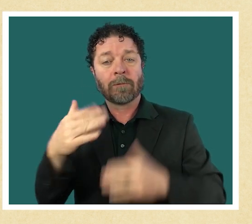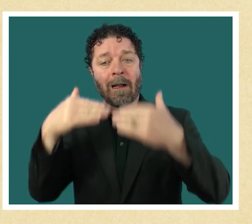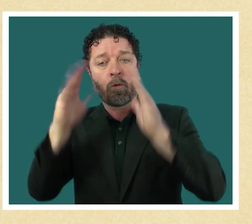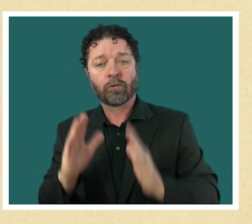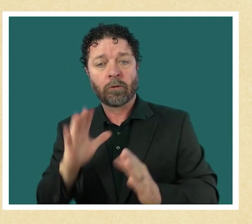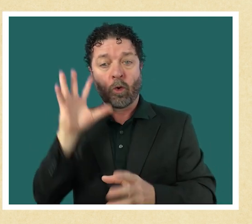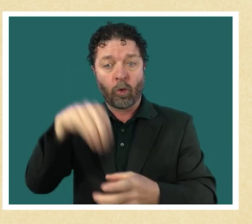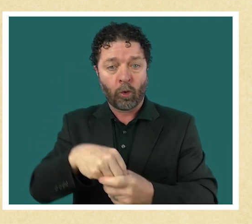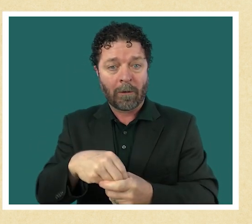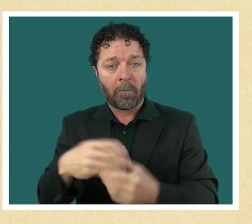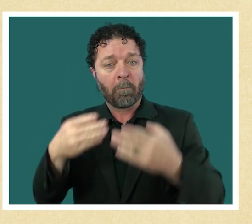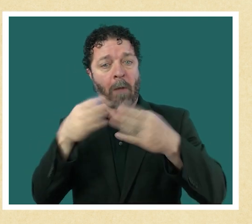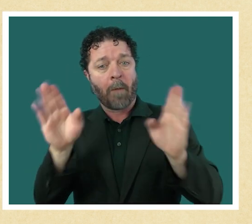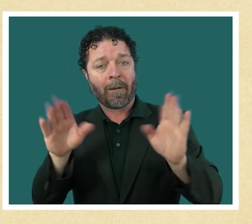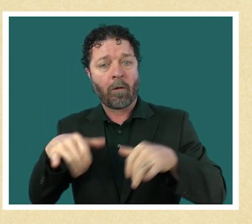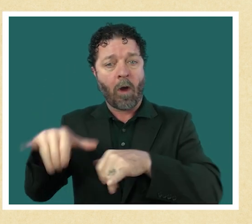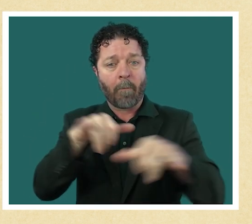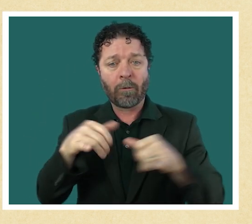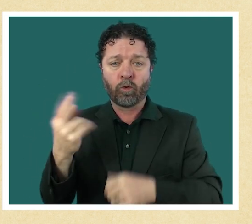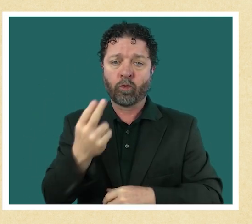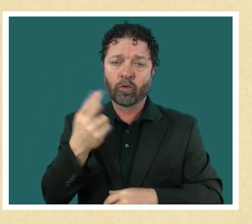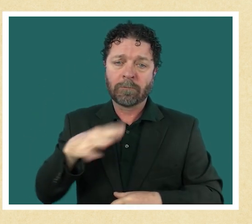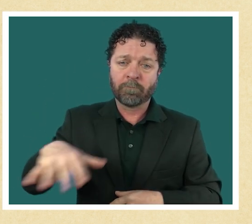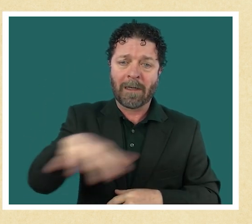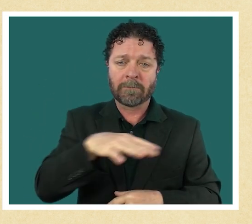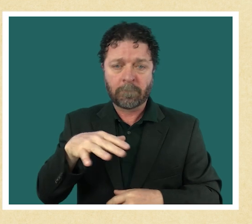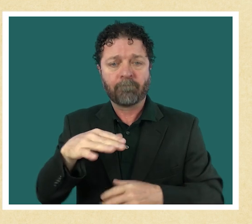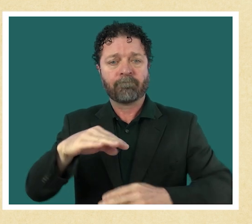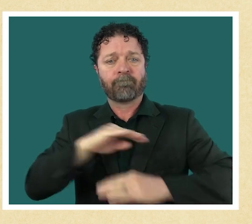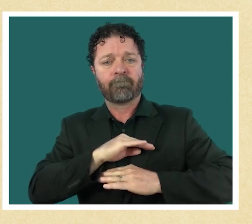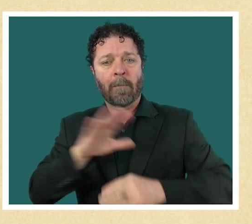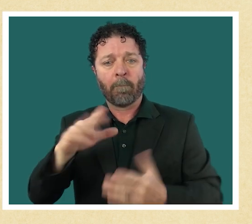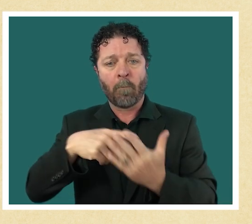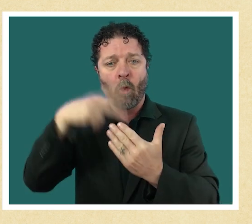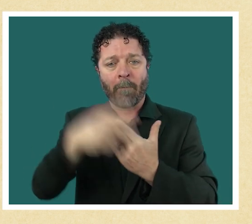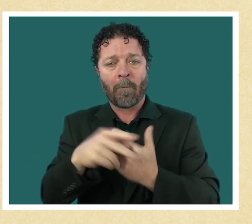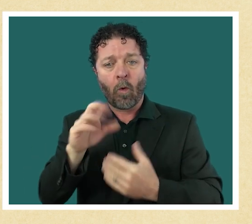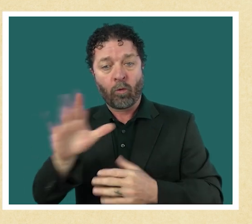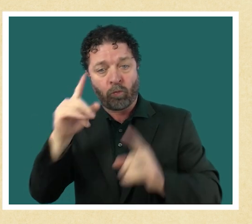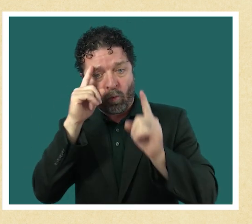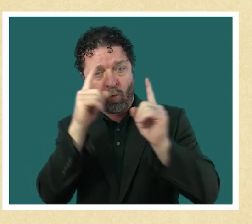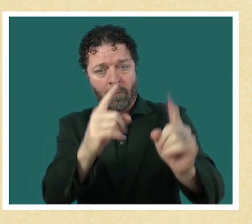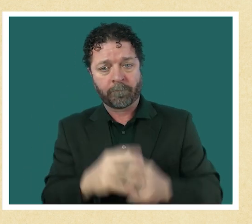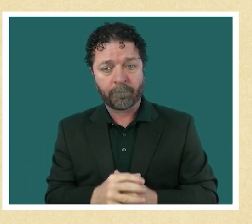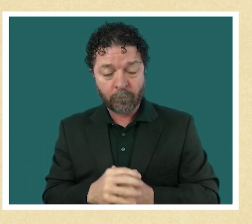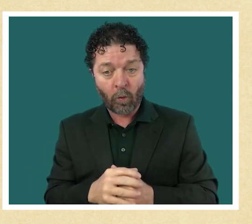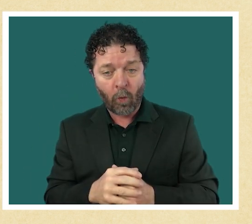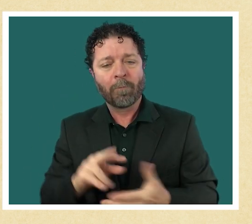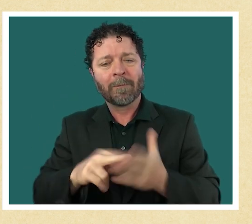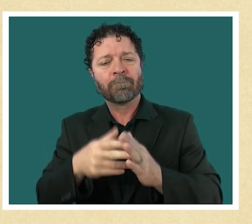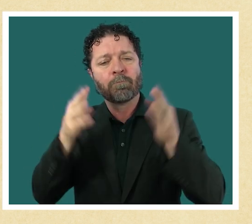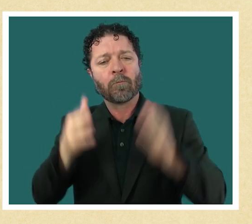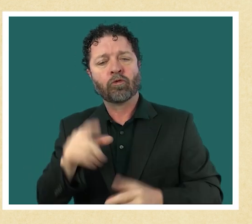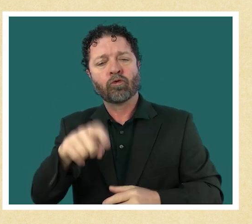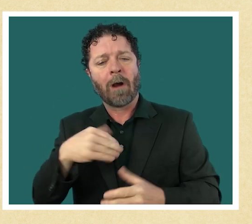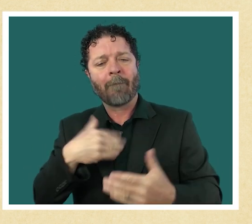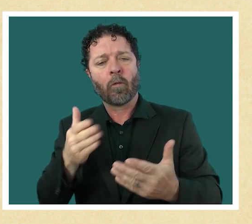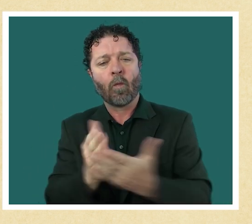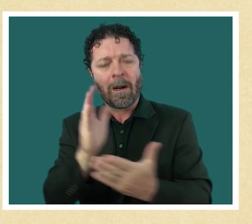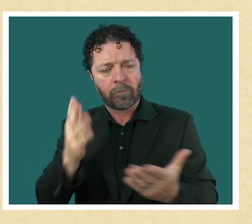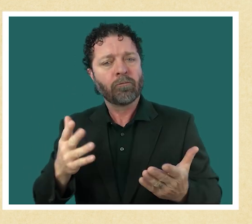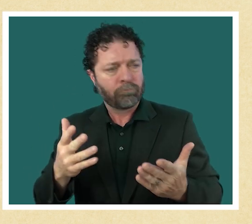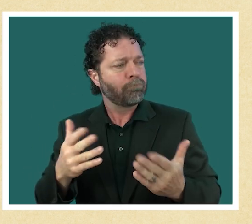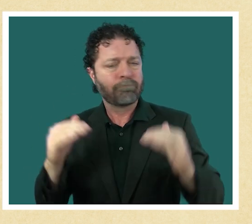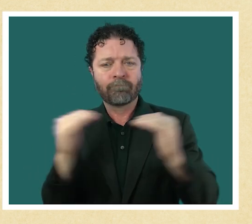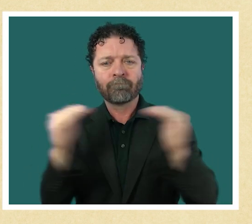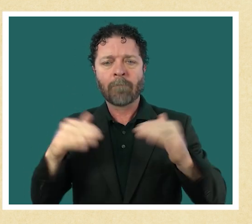to have an equal opportunity to use and enjoy their housing, including public and common use spaces, or to fulfill their